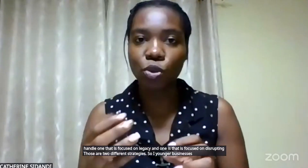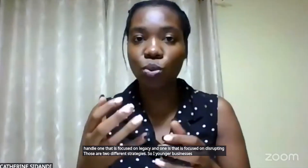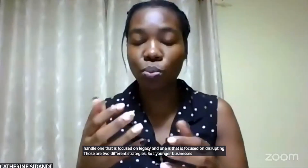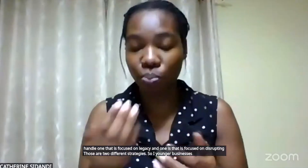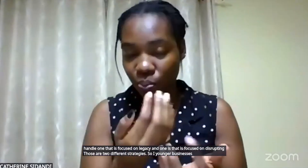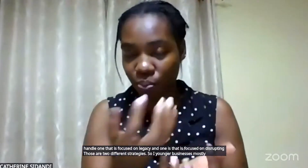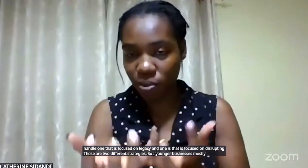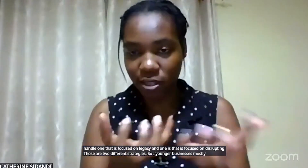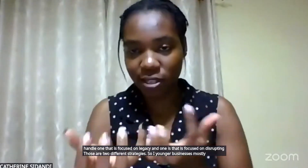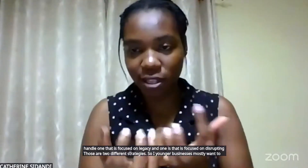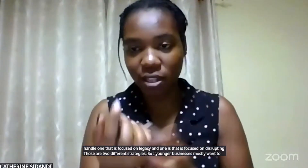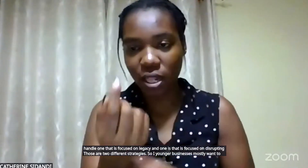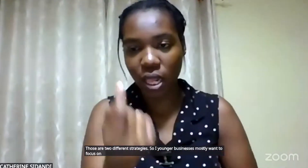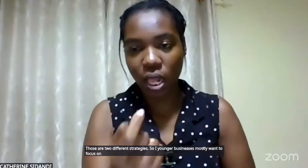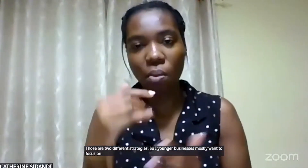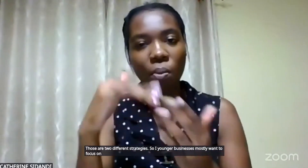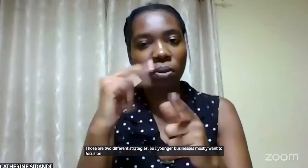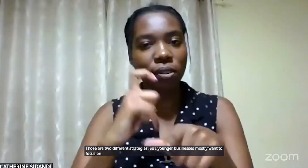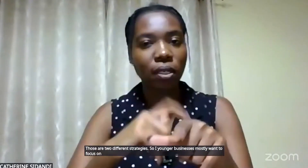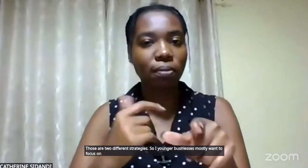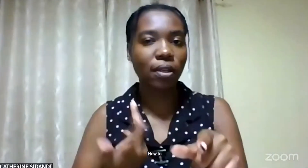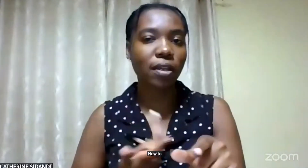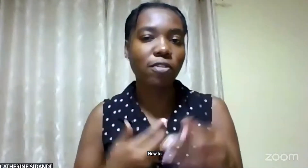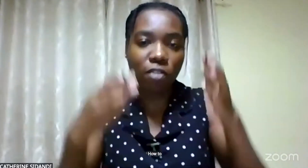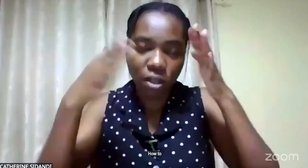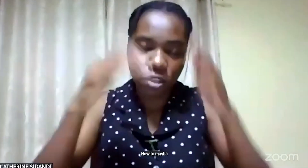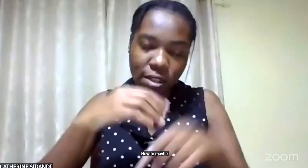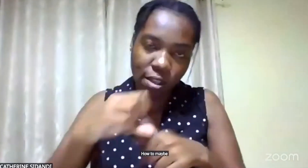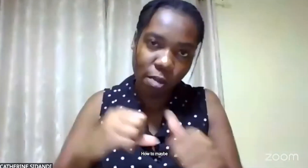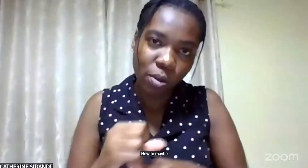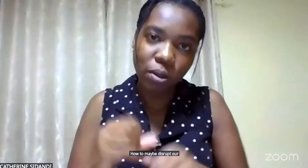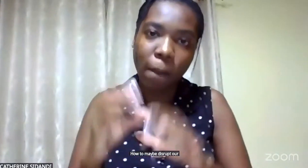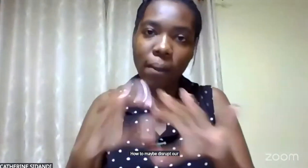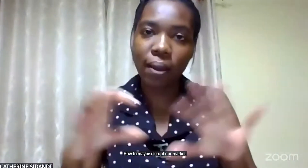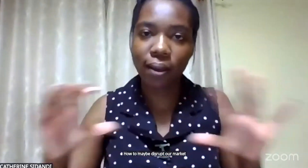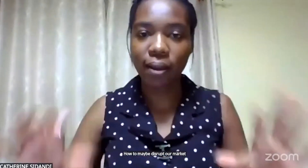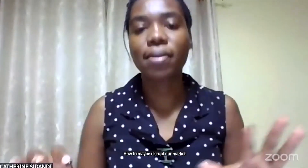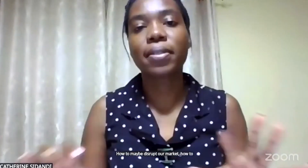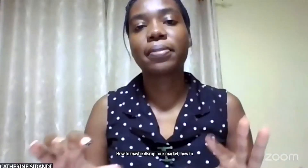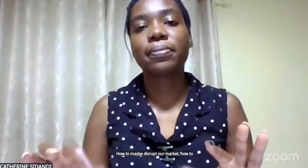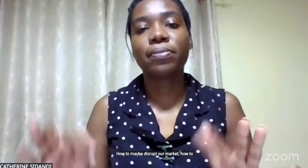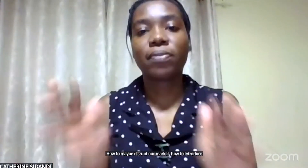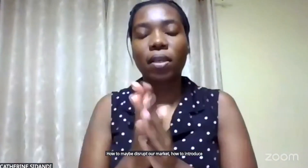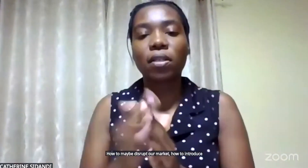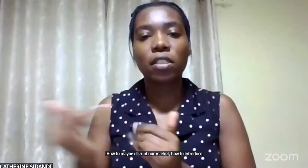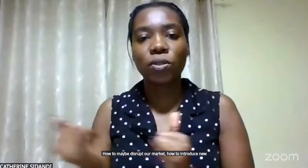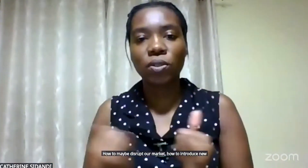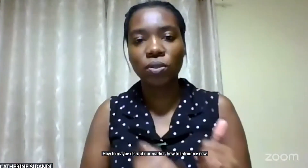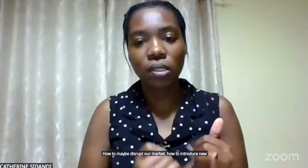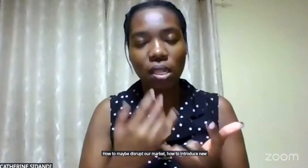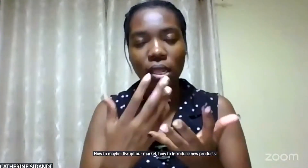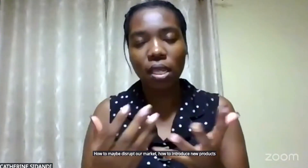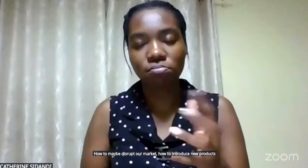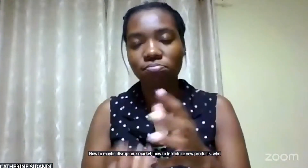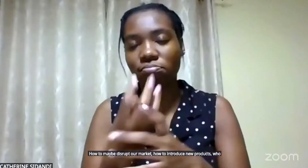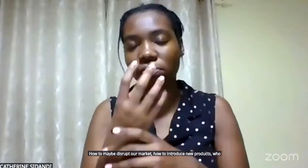to focus on how to maybe disrupt a market, how to introduce new products, who even